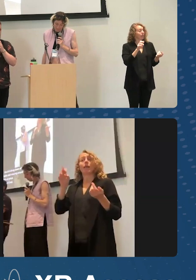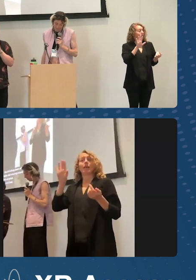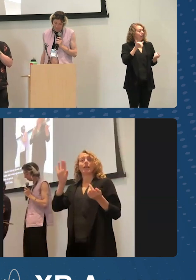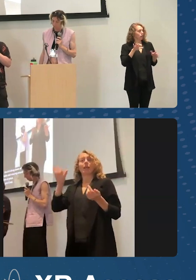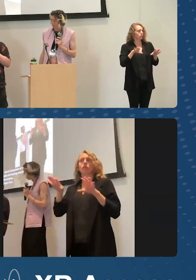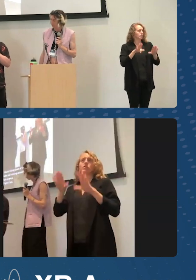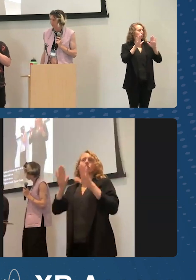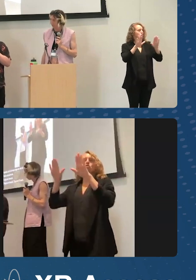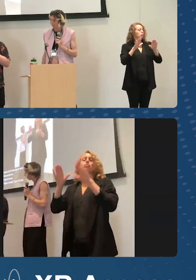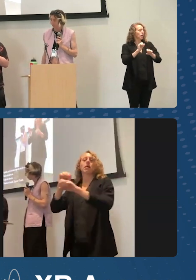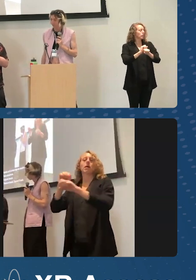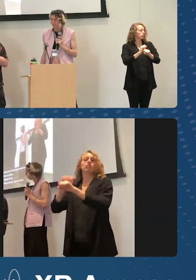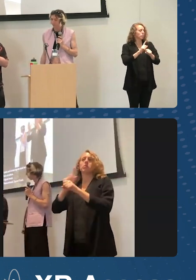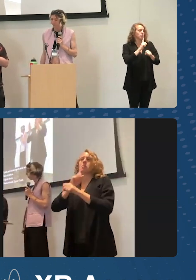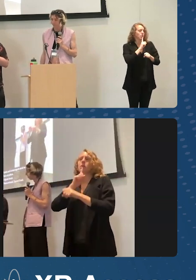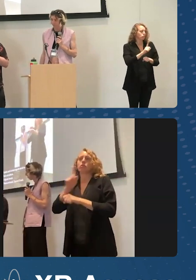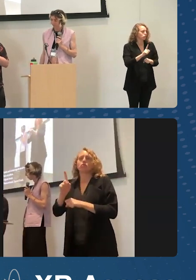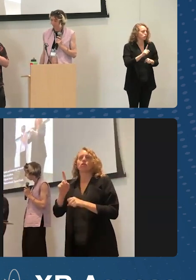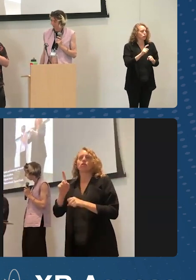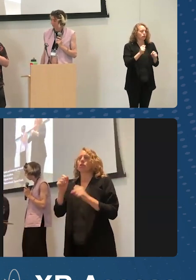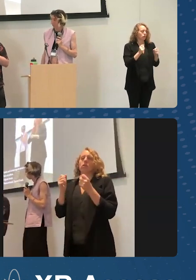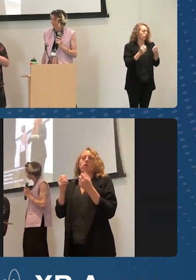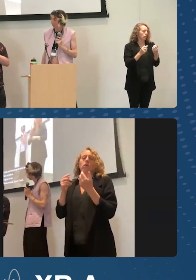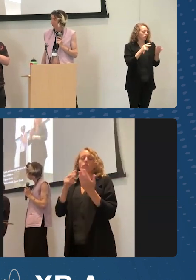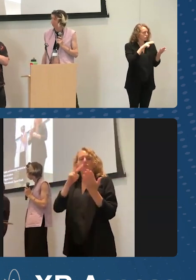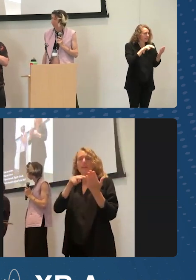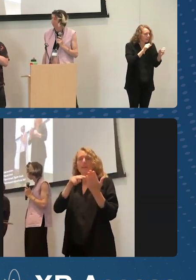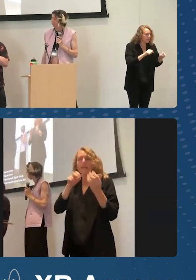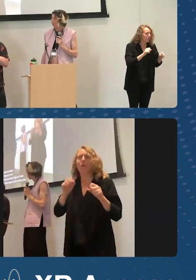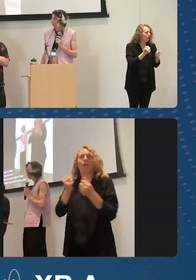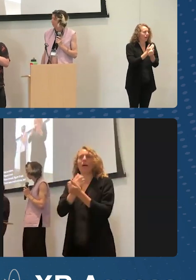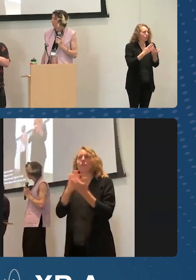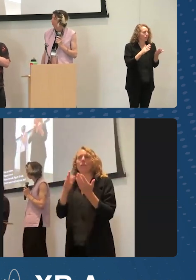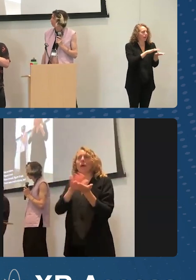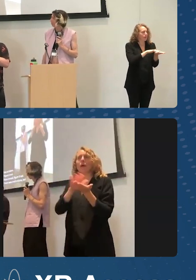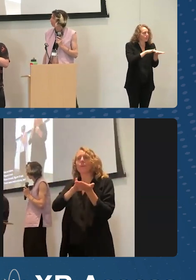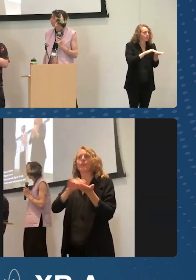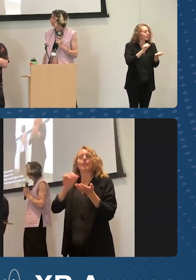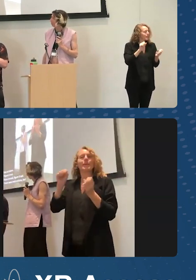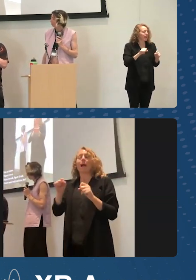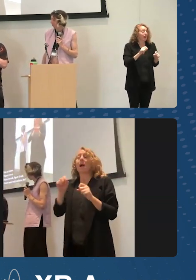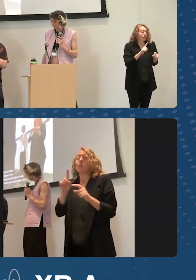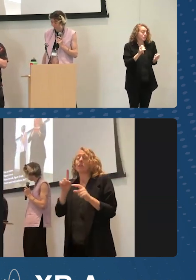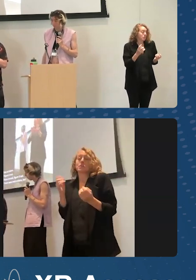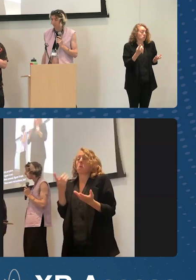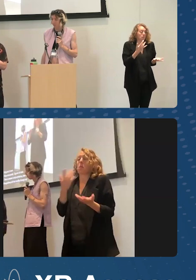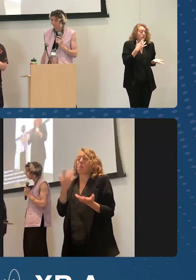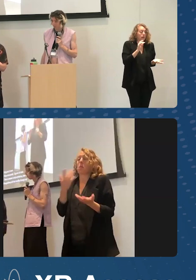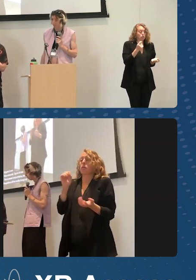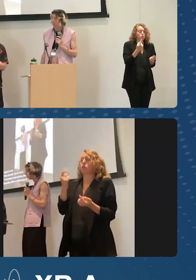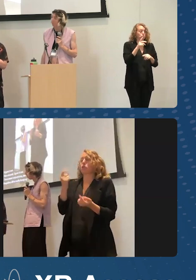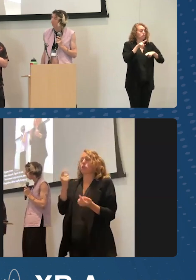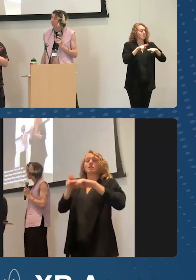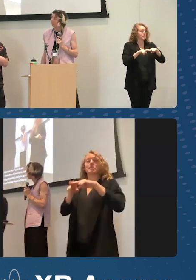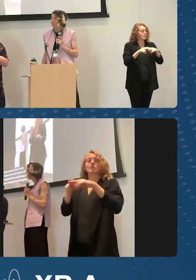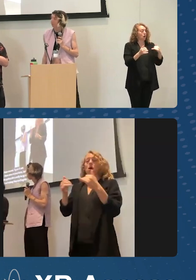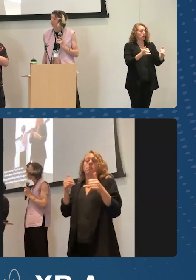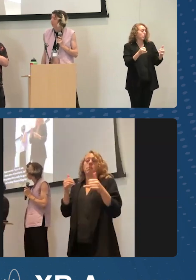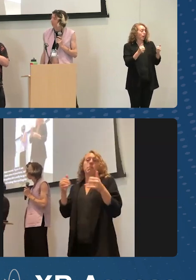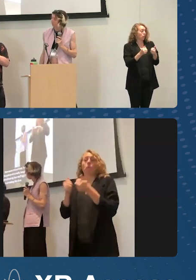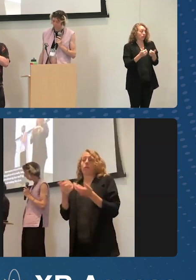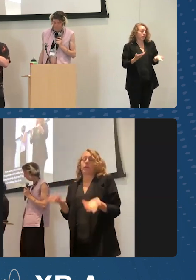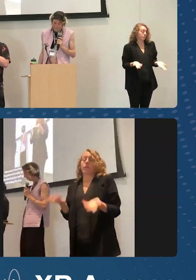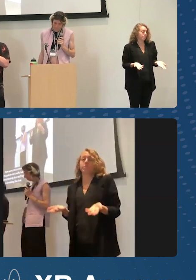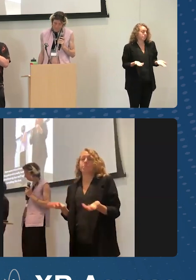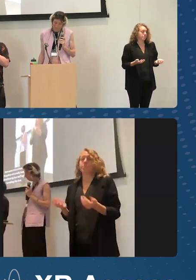up job of making that stuff legible and everything like that. So luckily, it's something that you could just sit down and mess around with. And